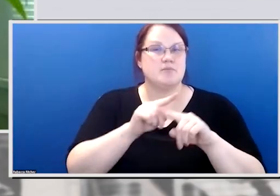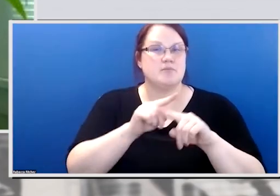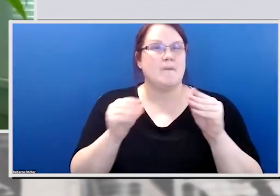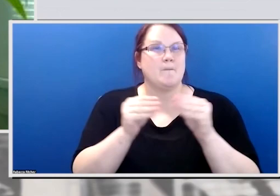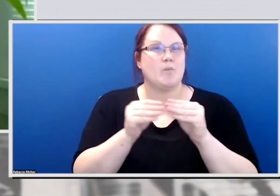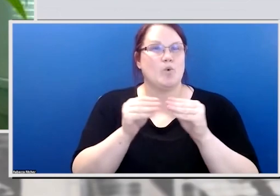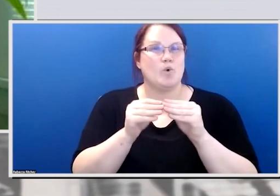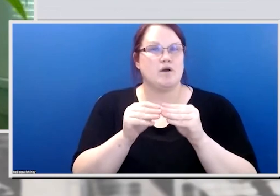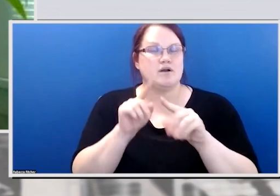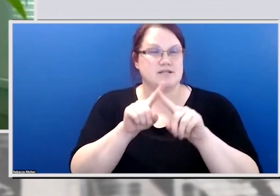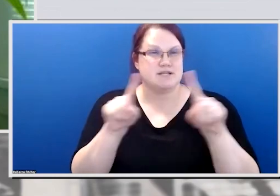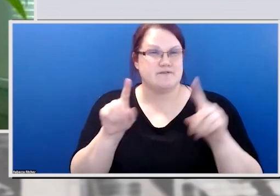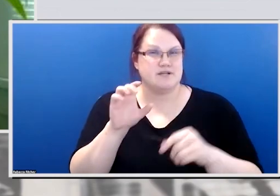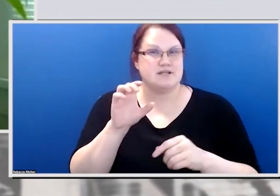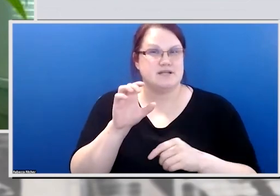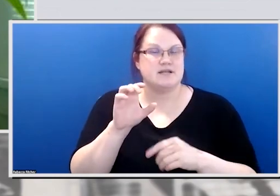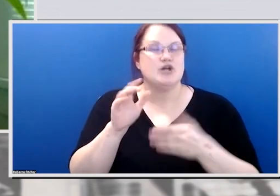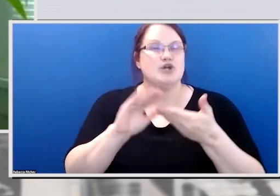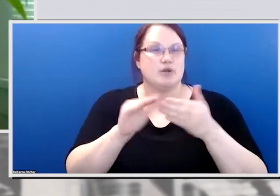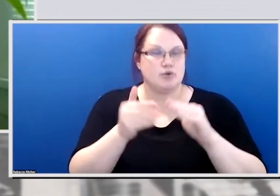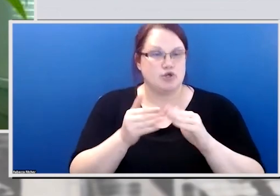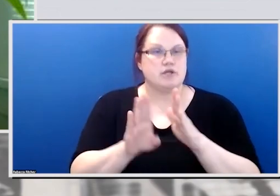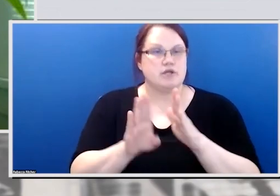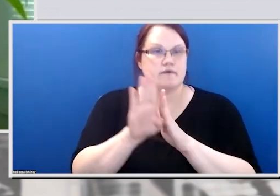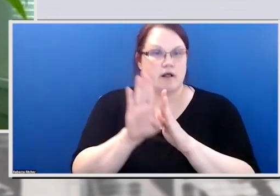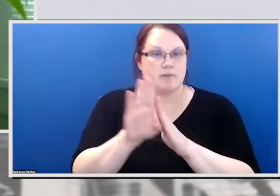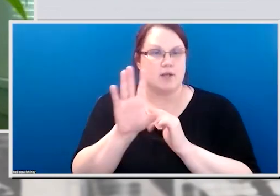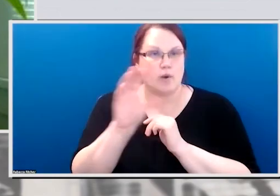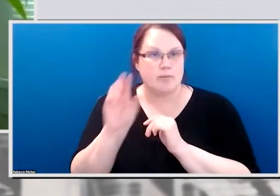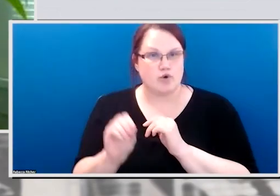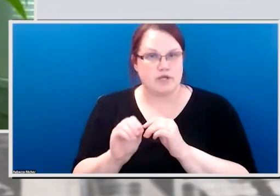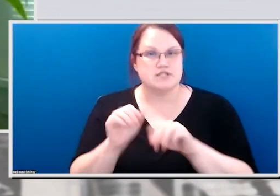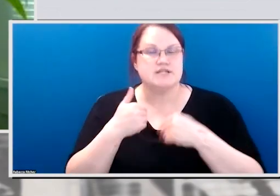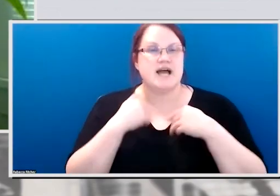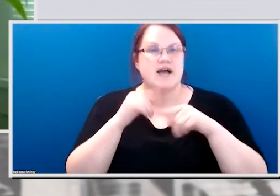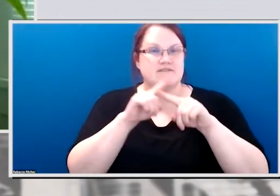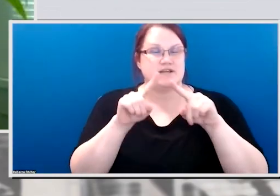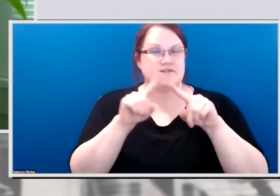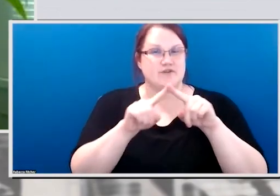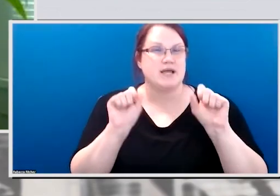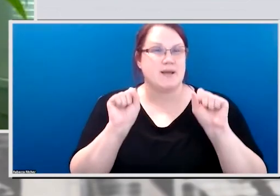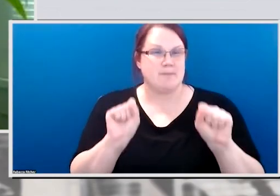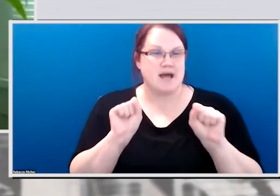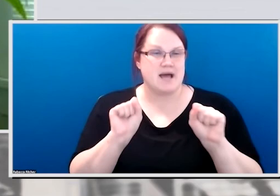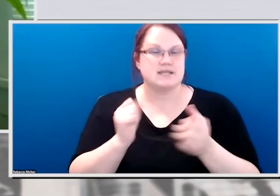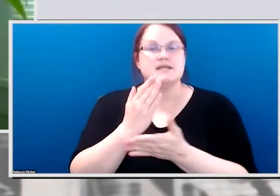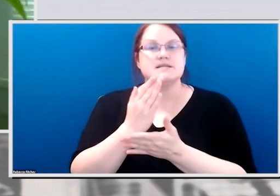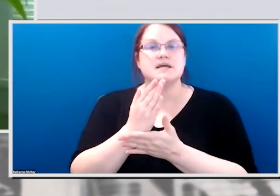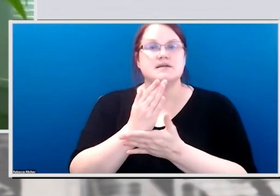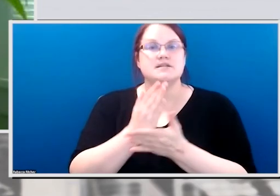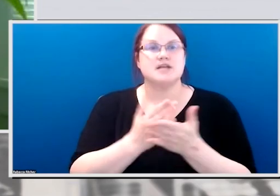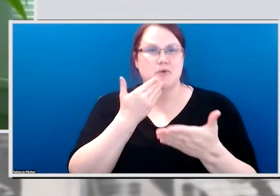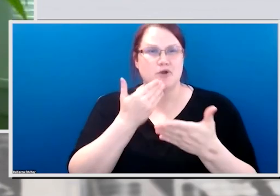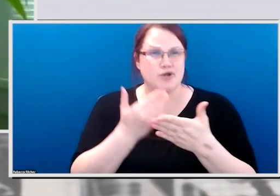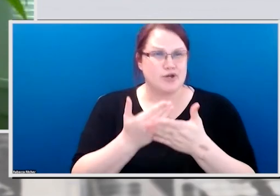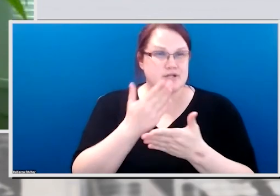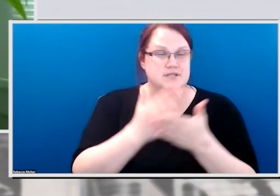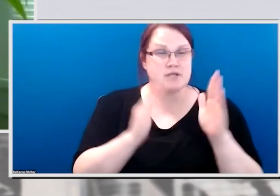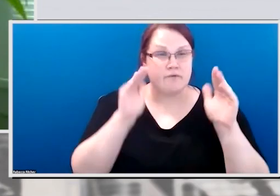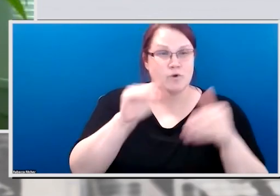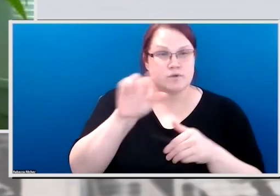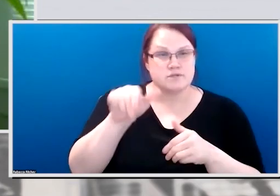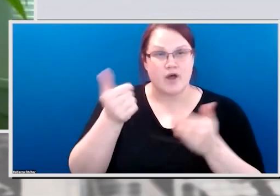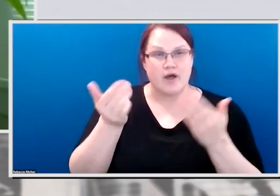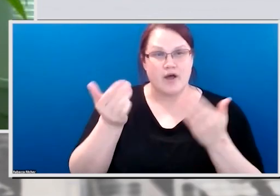Different different community development corporations have different capacities, and some are great at that. Some focus on other services